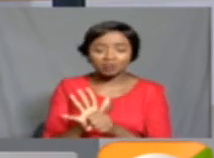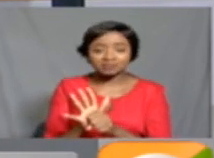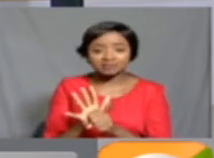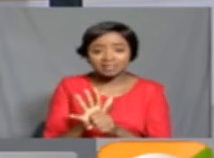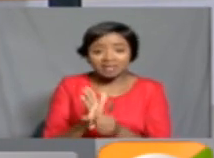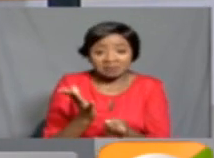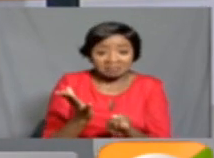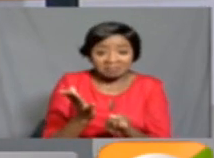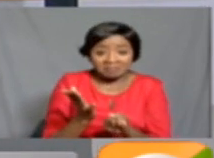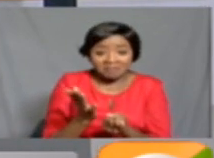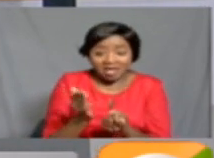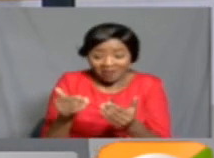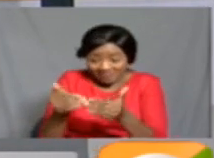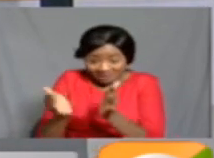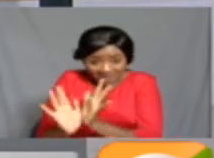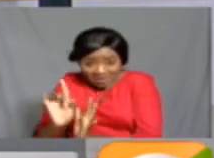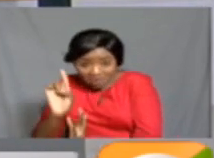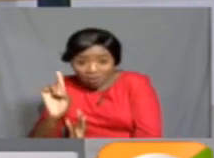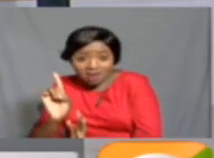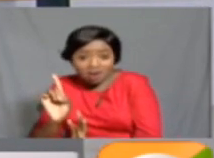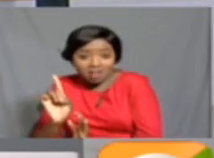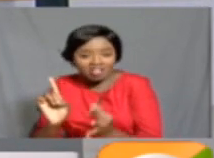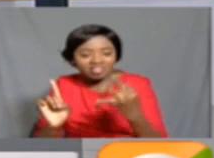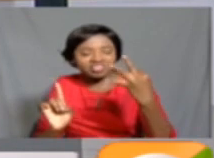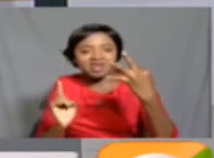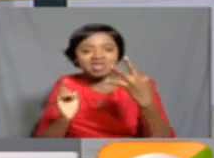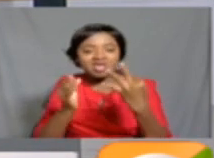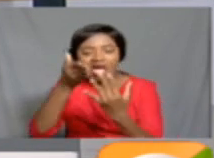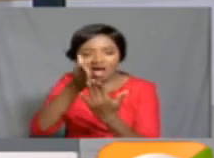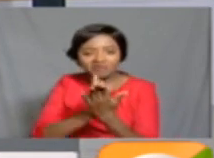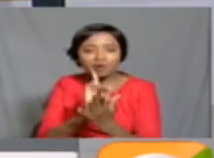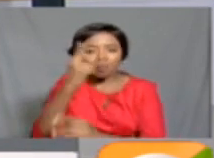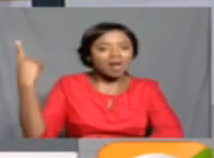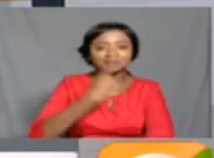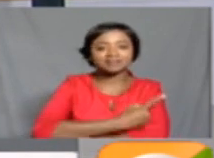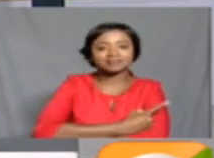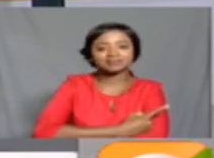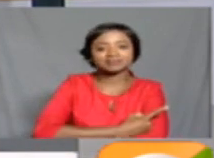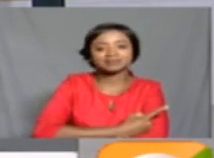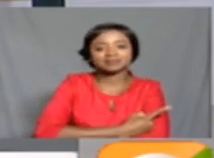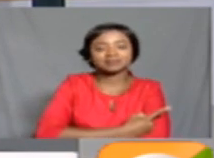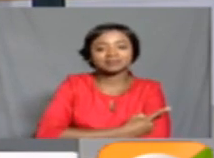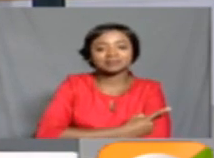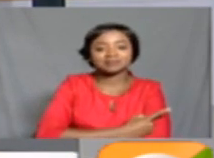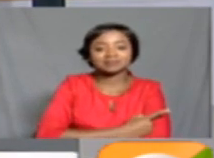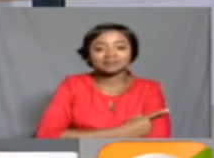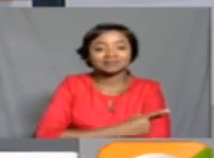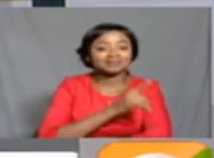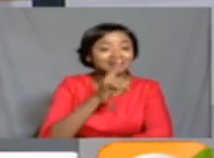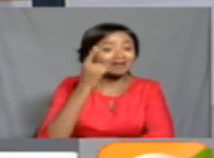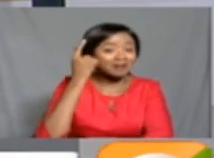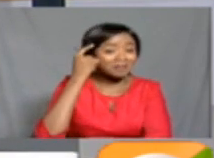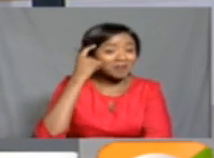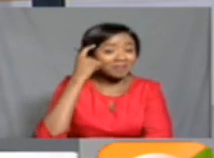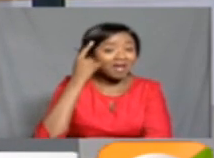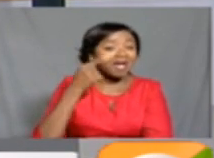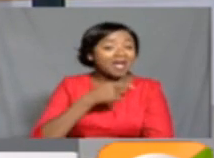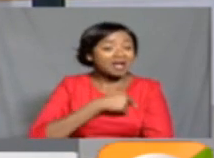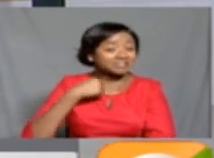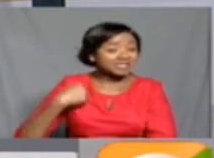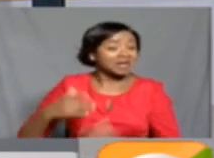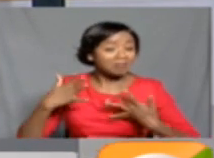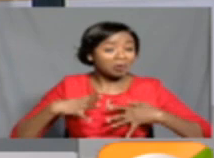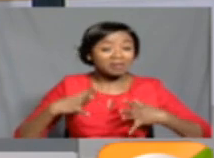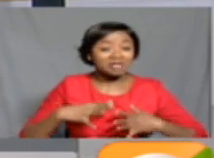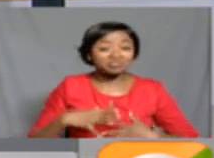Chinese family consumes about 3 avocados a day. Considering the population of China is slightly over